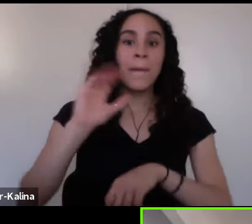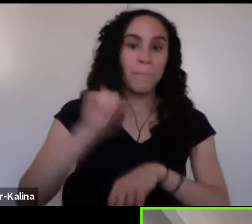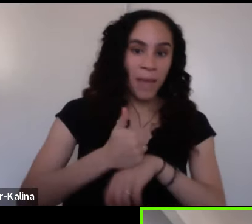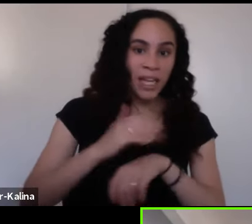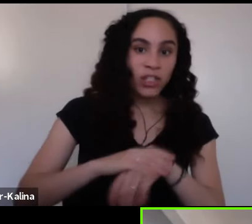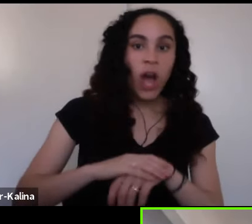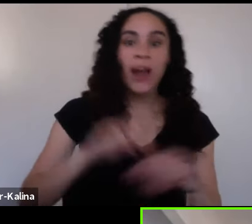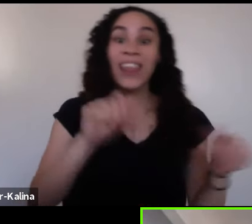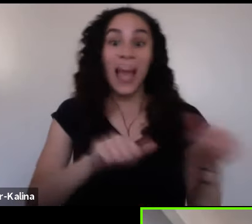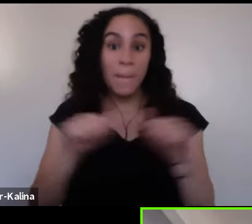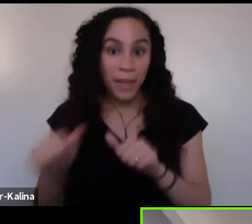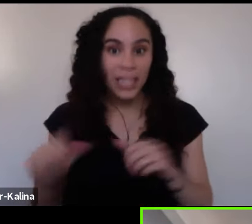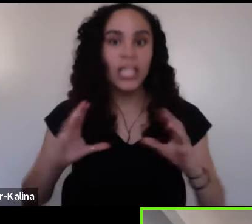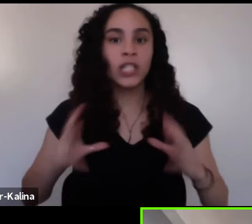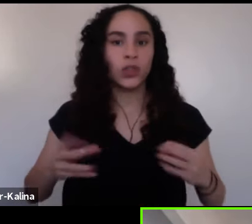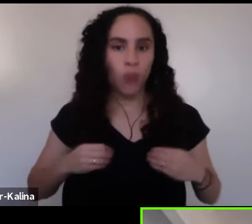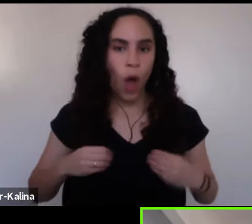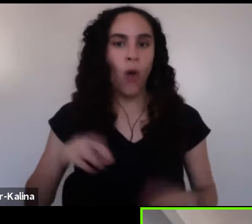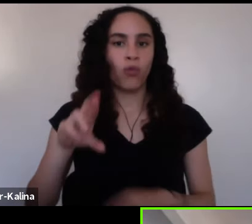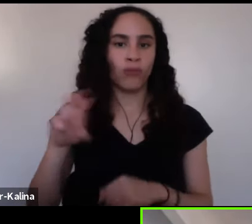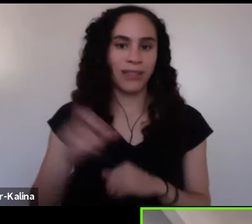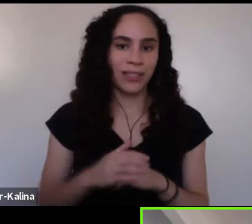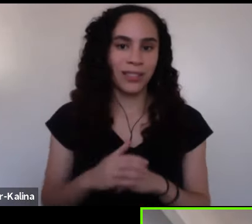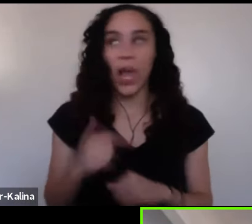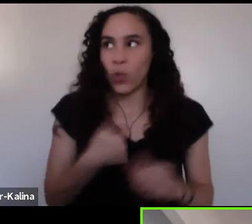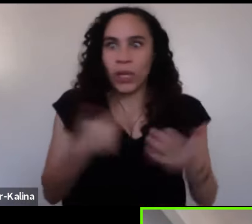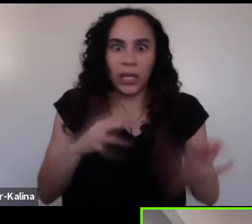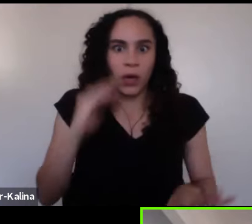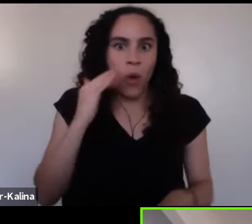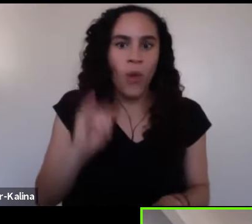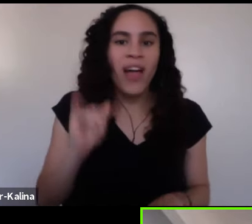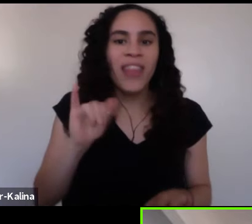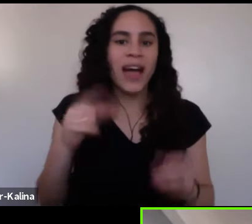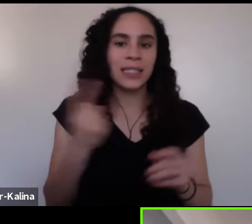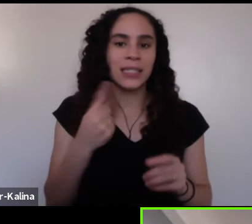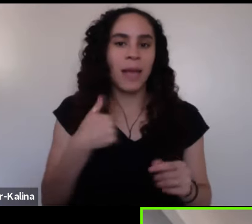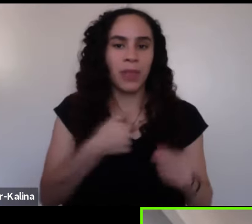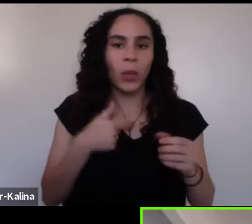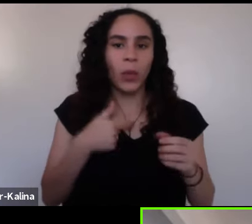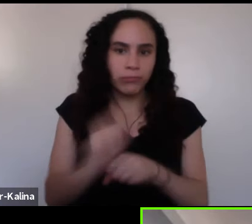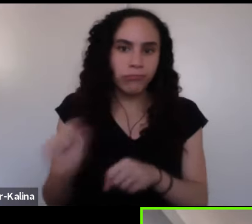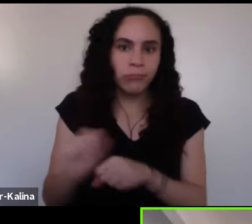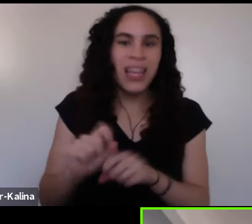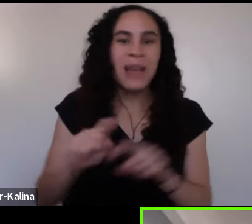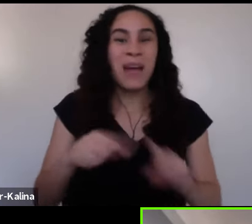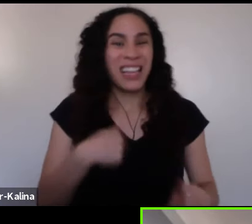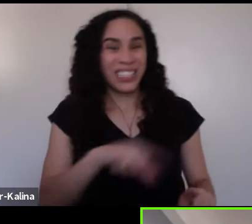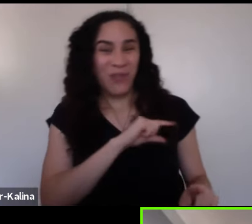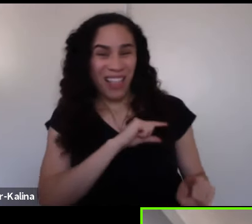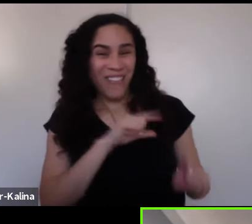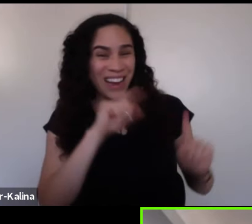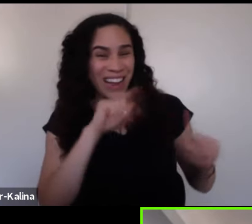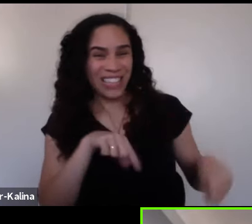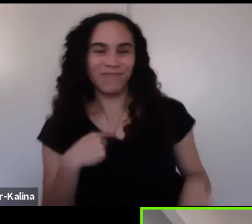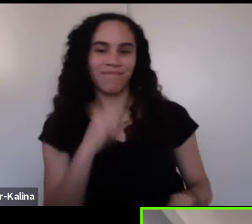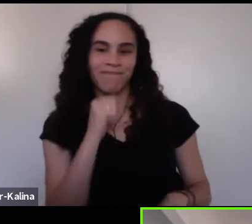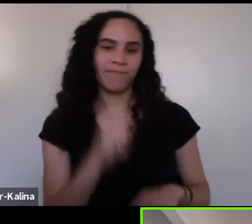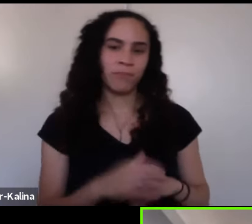estate. We know that. So that is something that we're working on. But again, I'm not the most qualified to answer that.